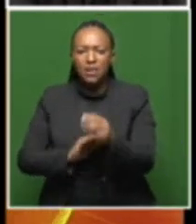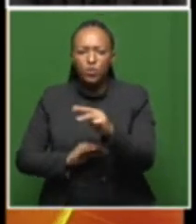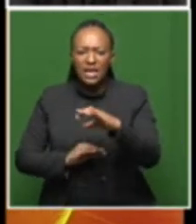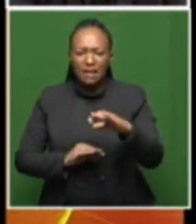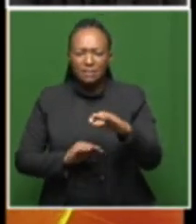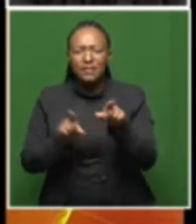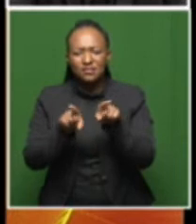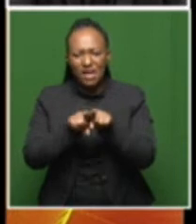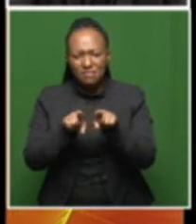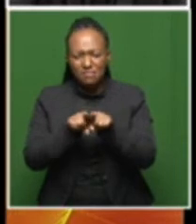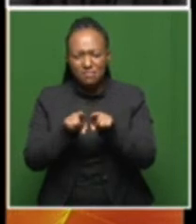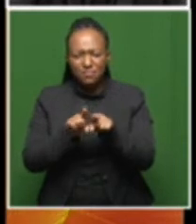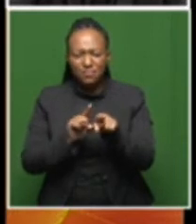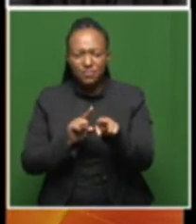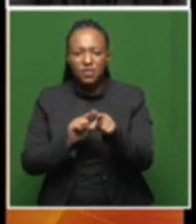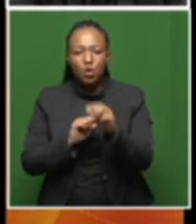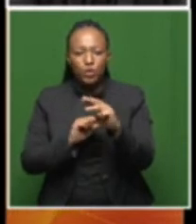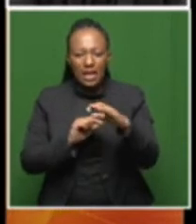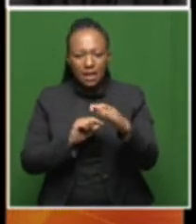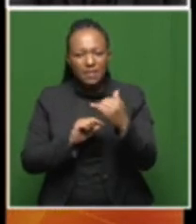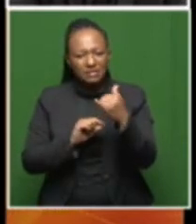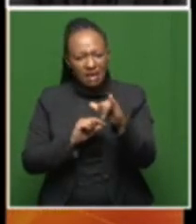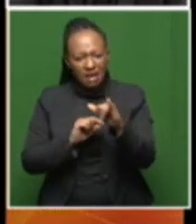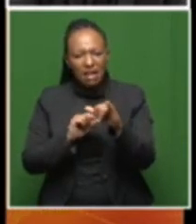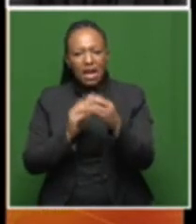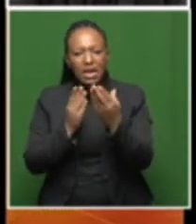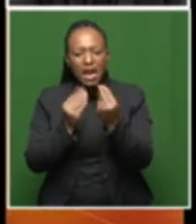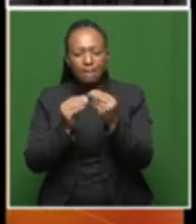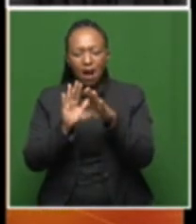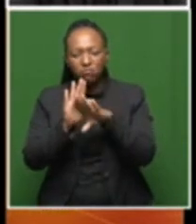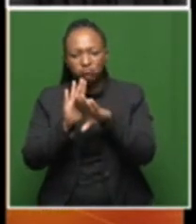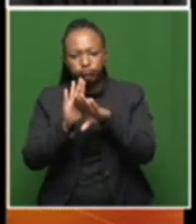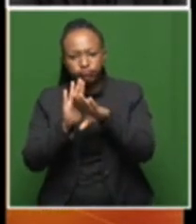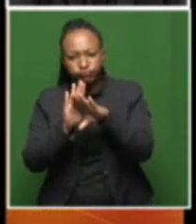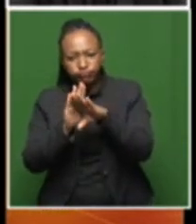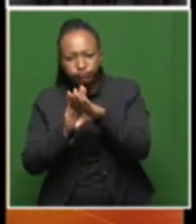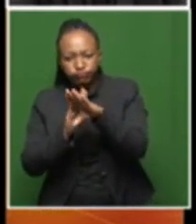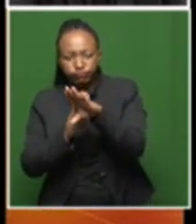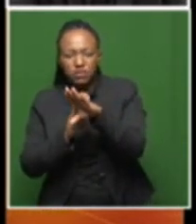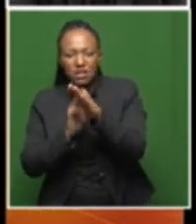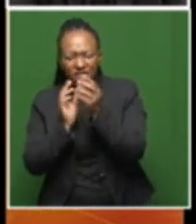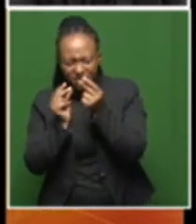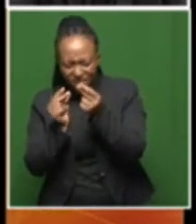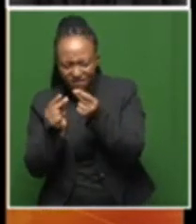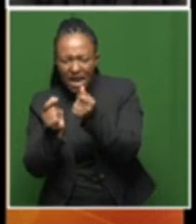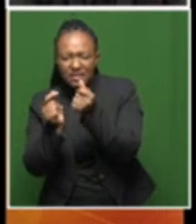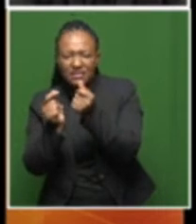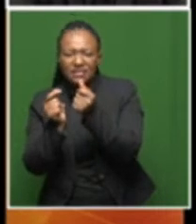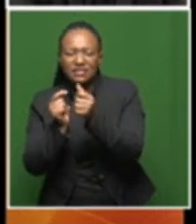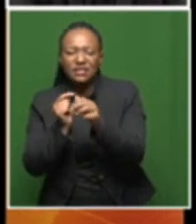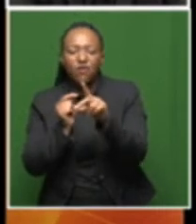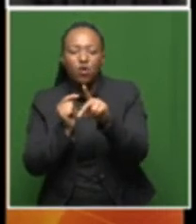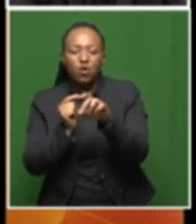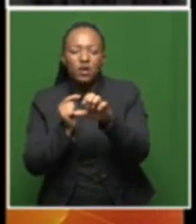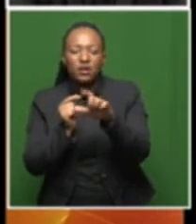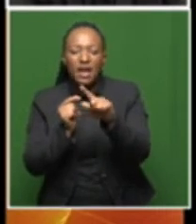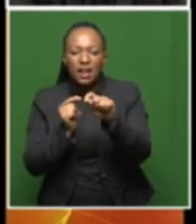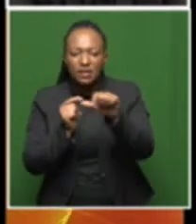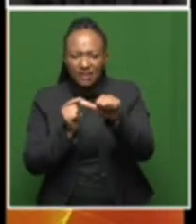Cape. The Western Cape is still increasing large the number of numbers, and again, very fast increase of the Delta